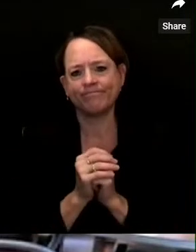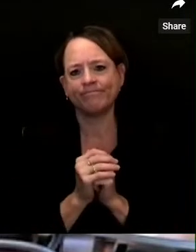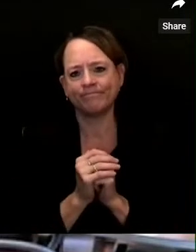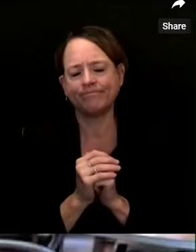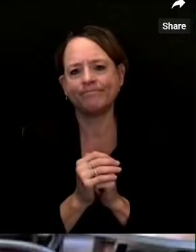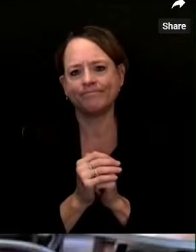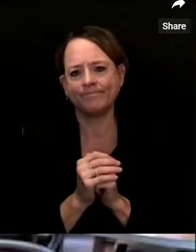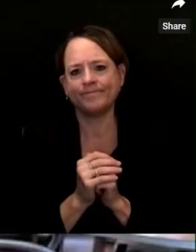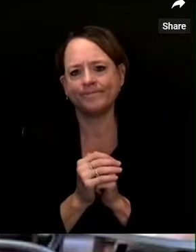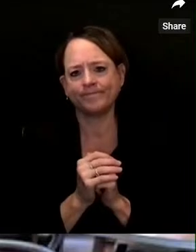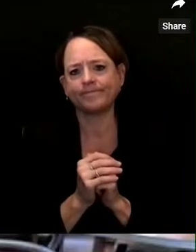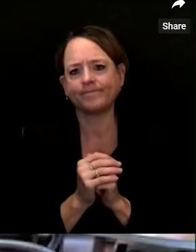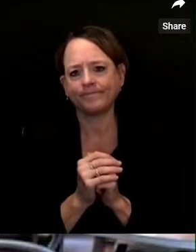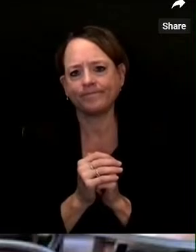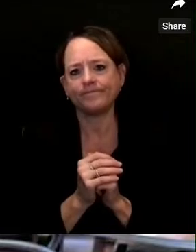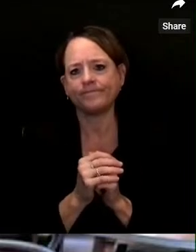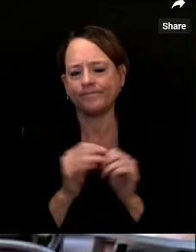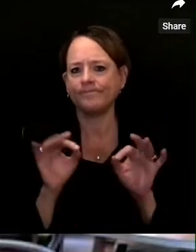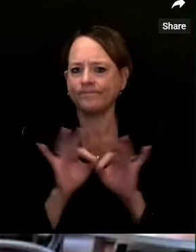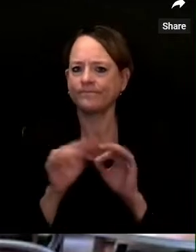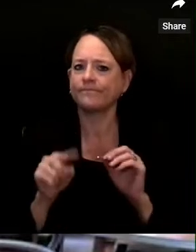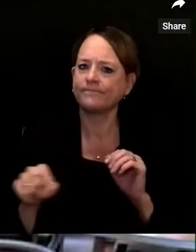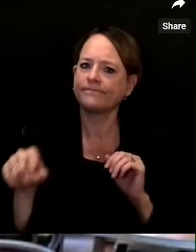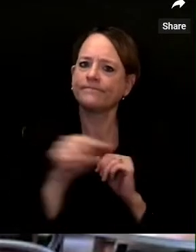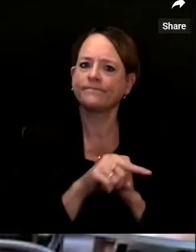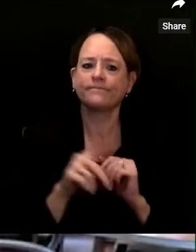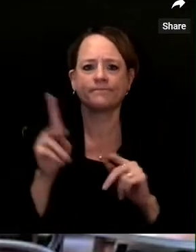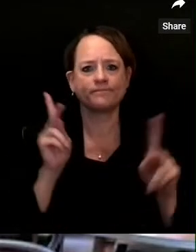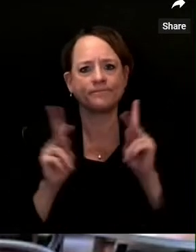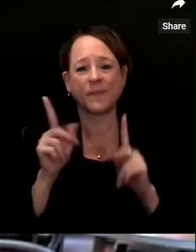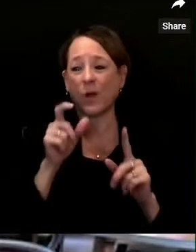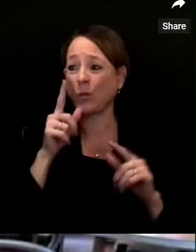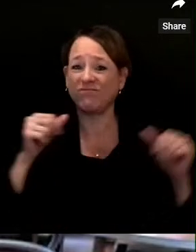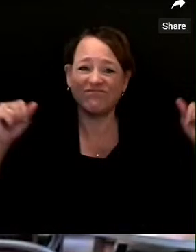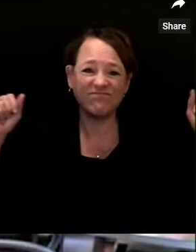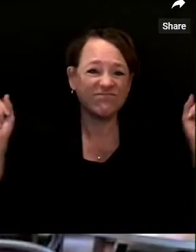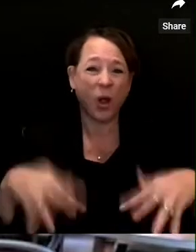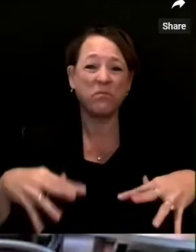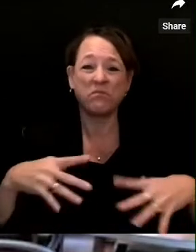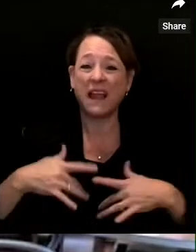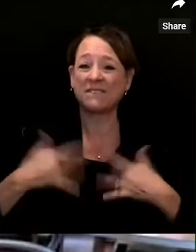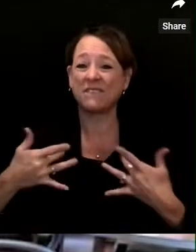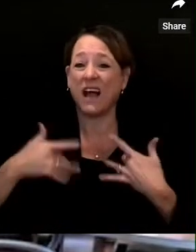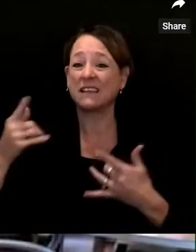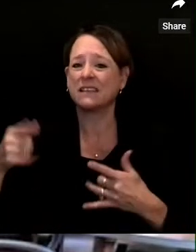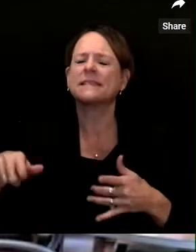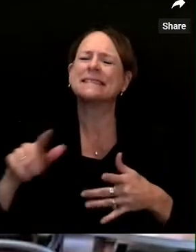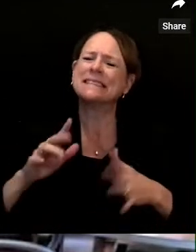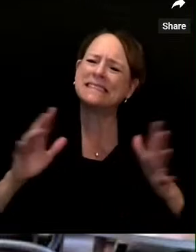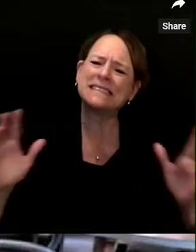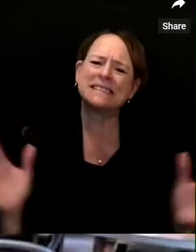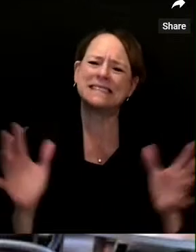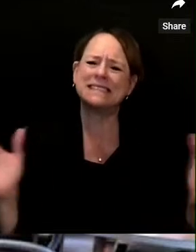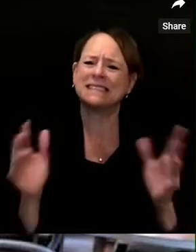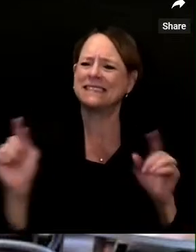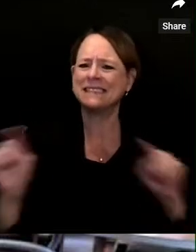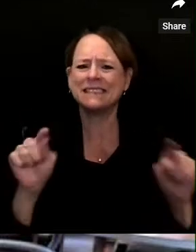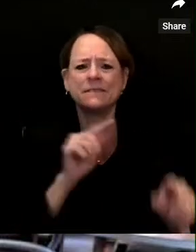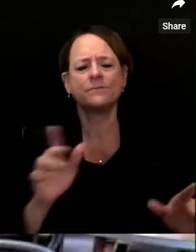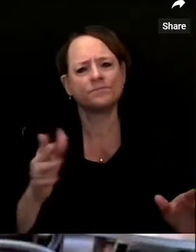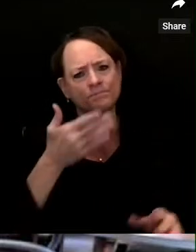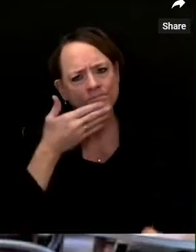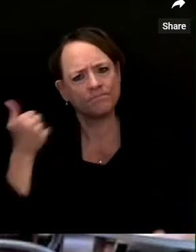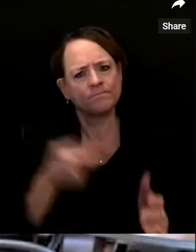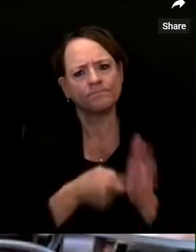of these kinds of events to be promoting as much public health safety and good public health practices as they